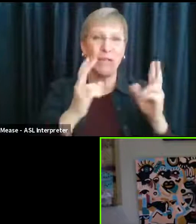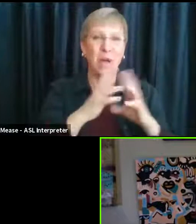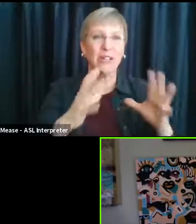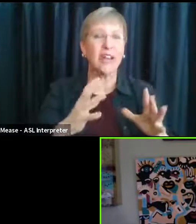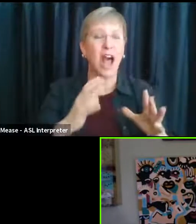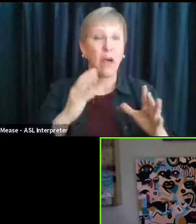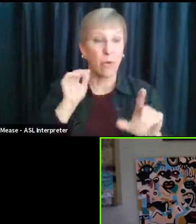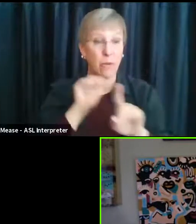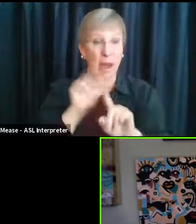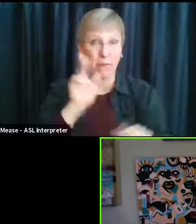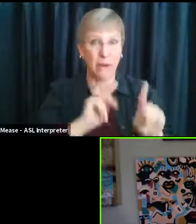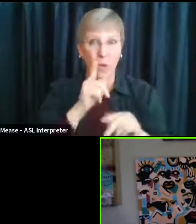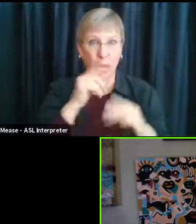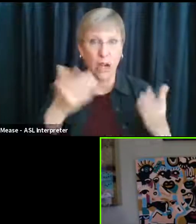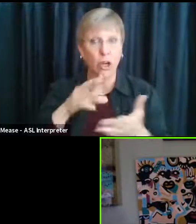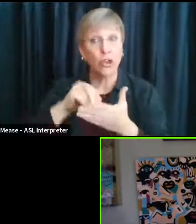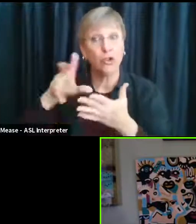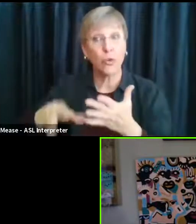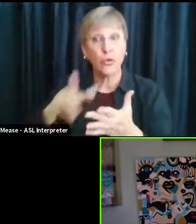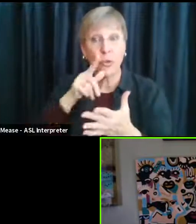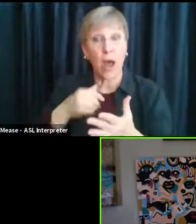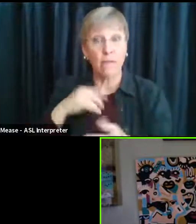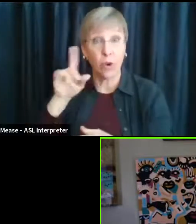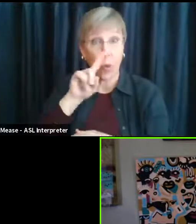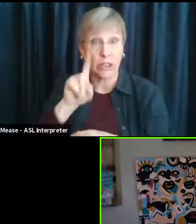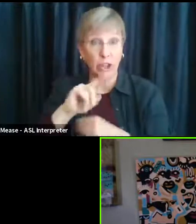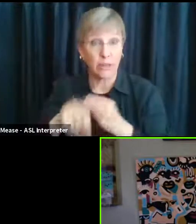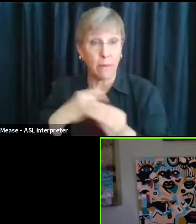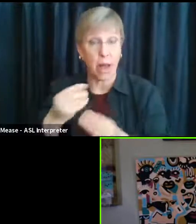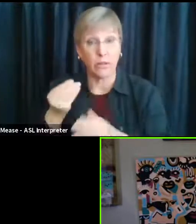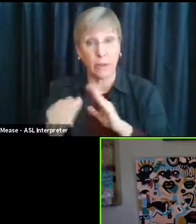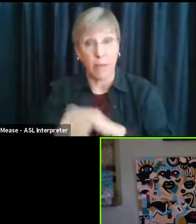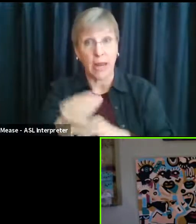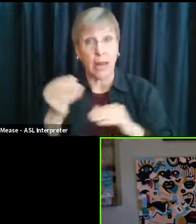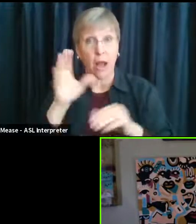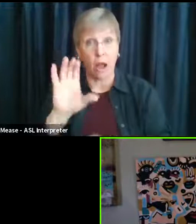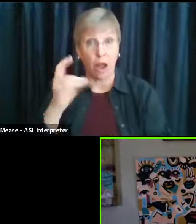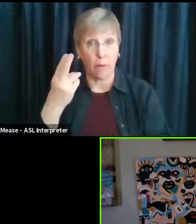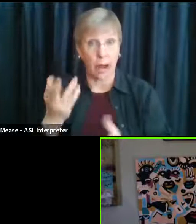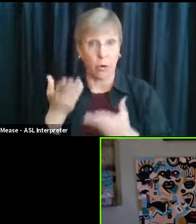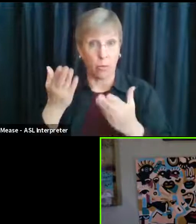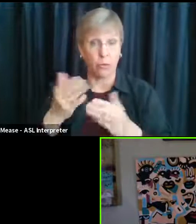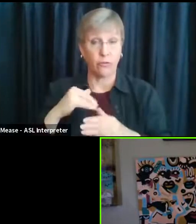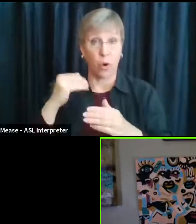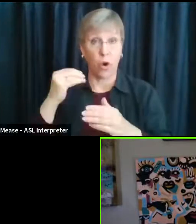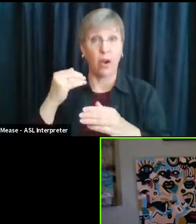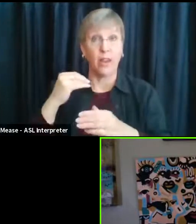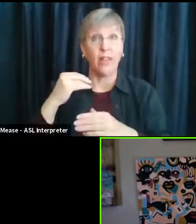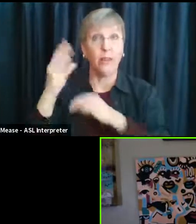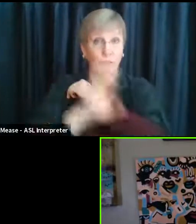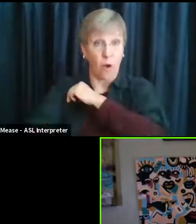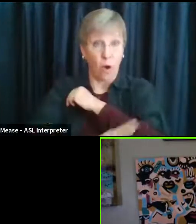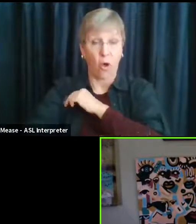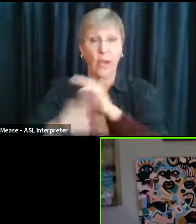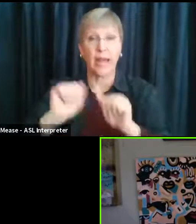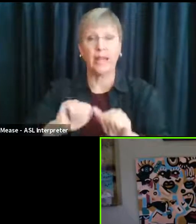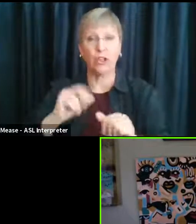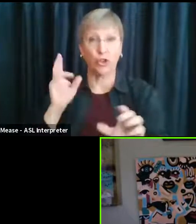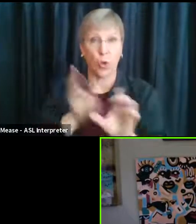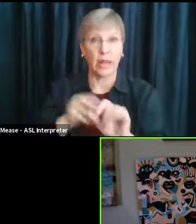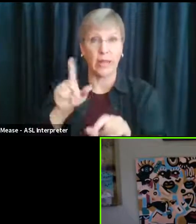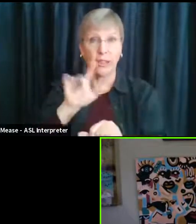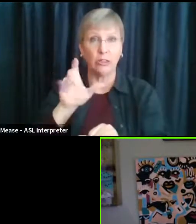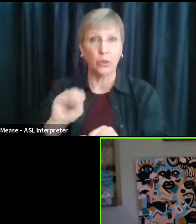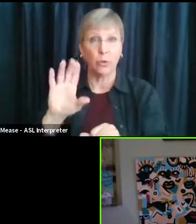everybody else who's here that students who have questions about submitting a Common Hour proposal for next fall can hop on the Zoom chat right now.